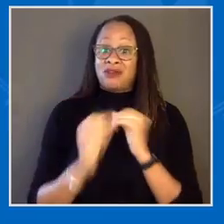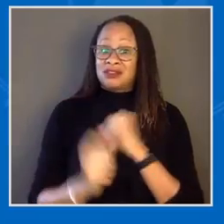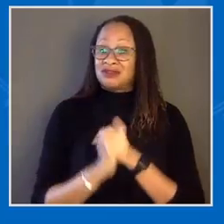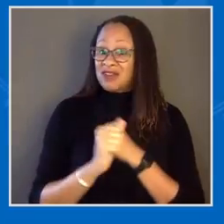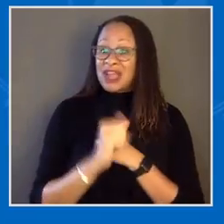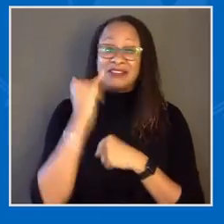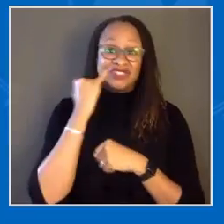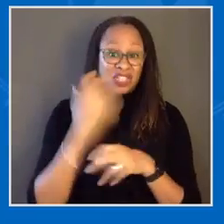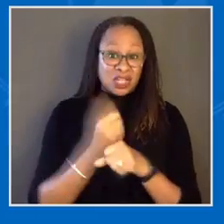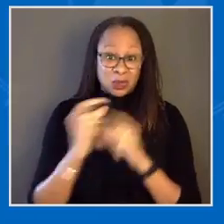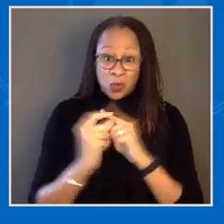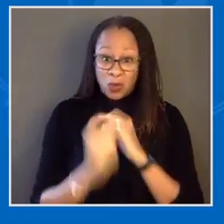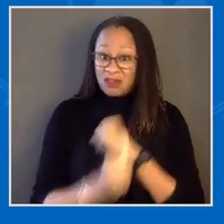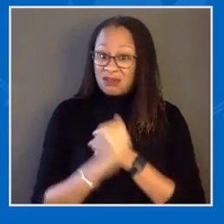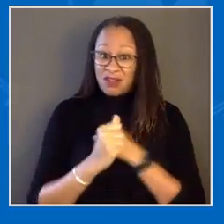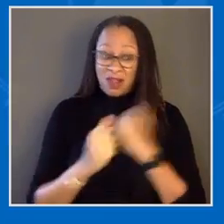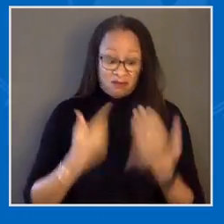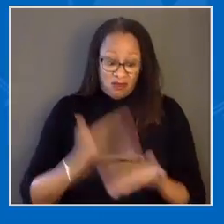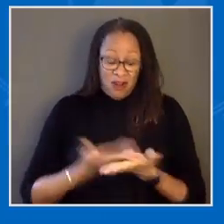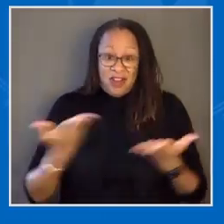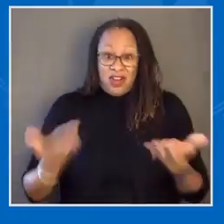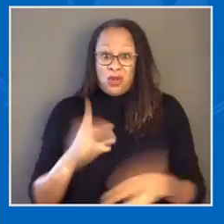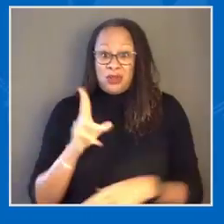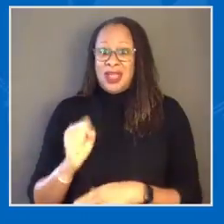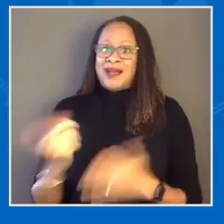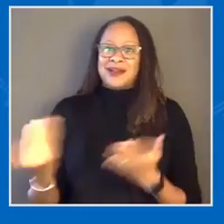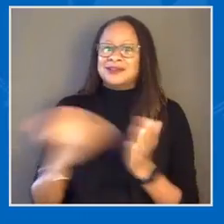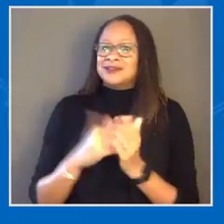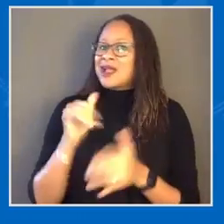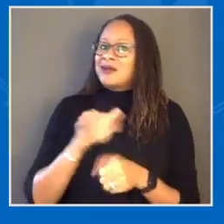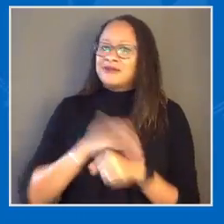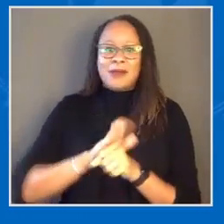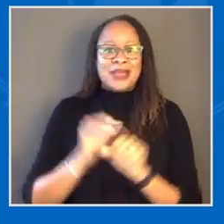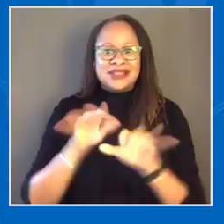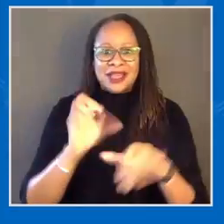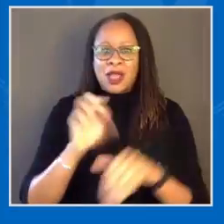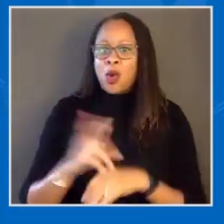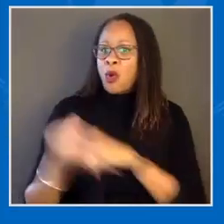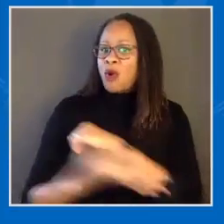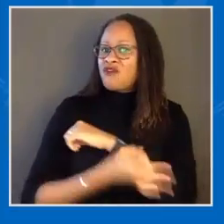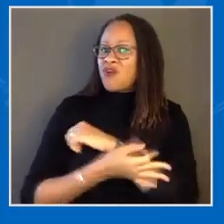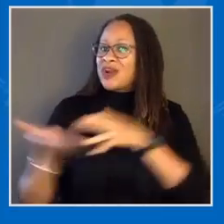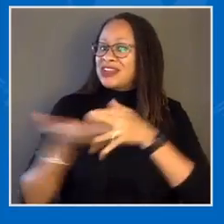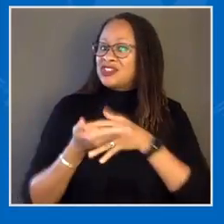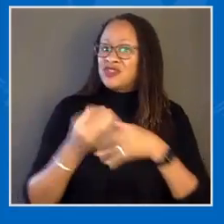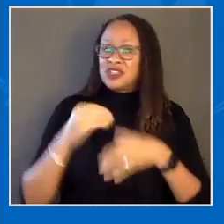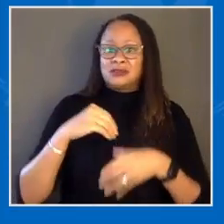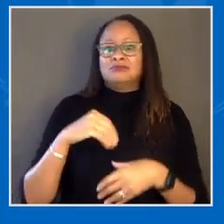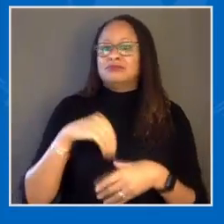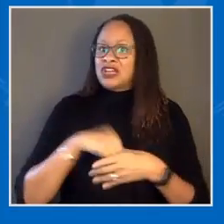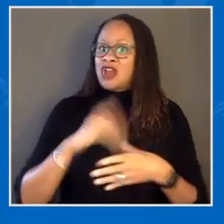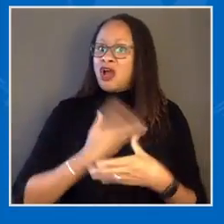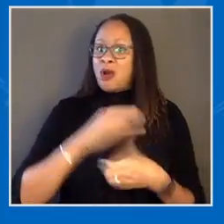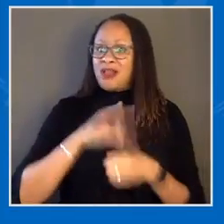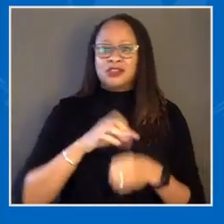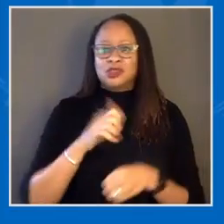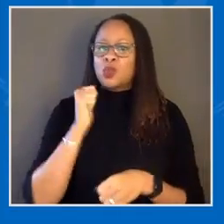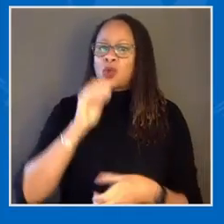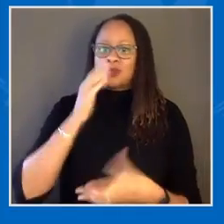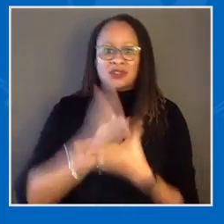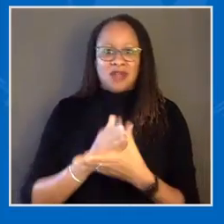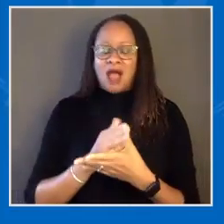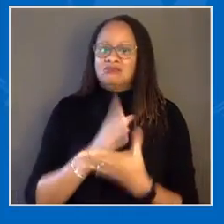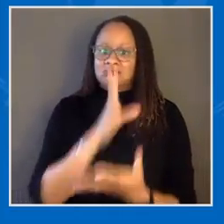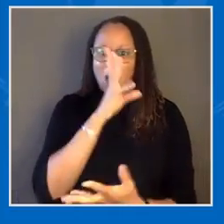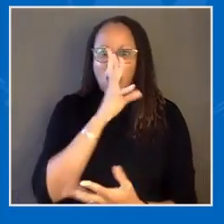a threat coming to our shores, like another pandemic or foreign interference in our elections, she will not stop raising alarms until the